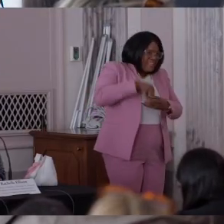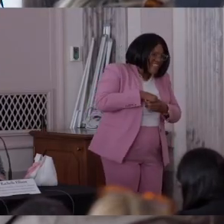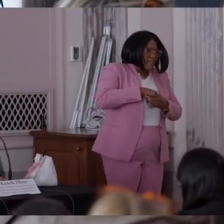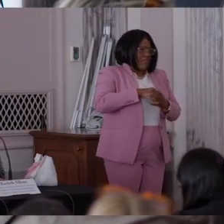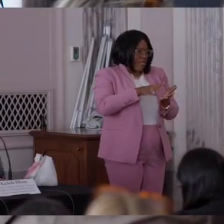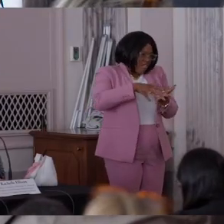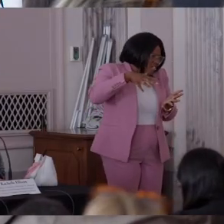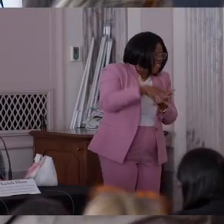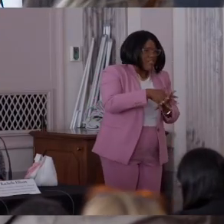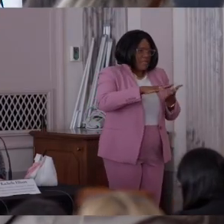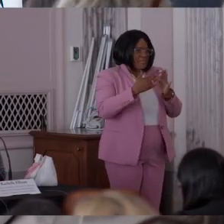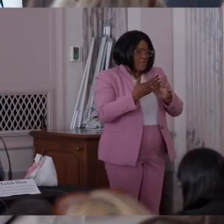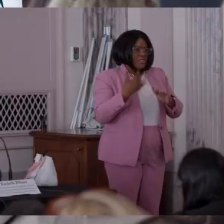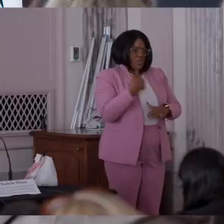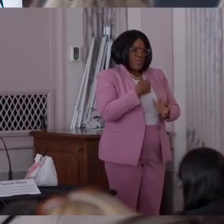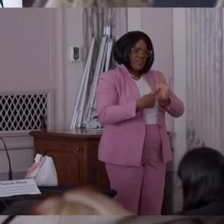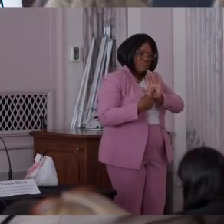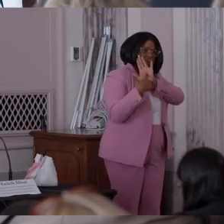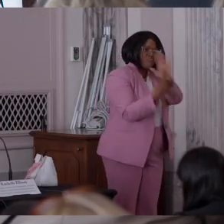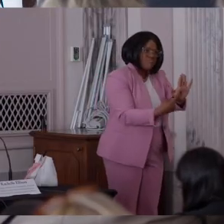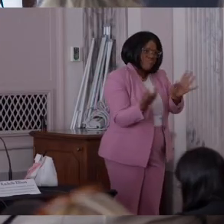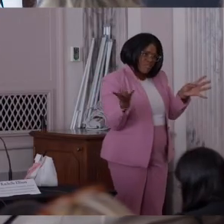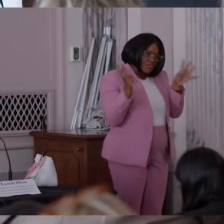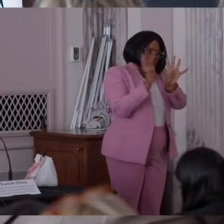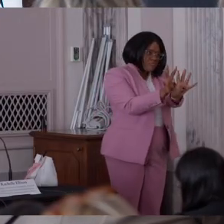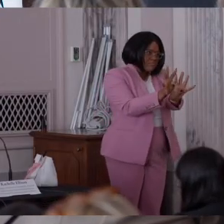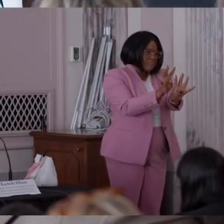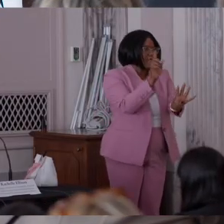today. Thank you. Thank you.